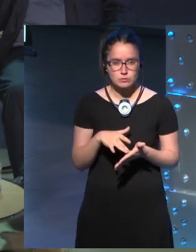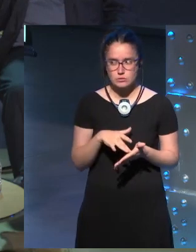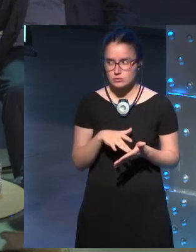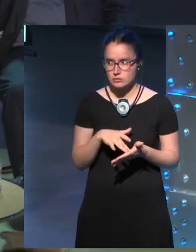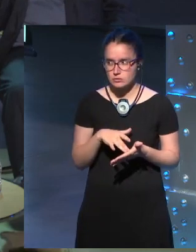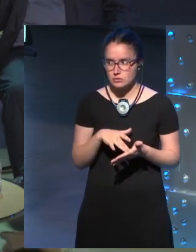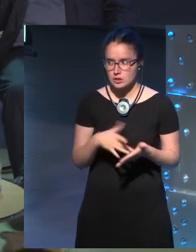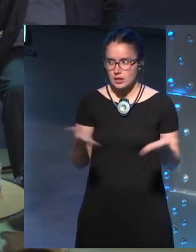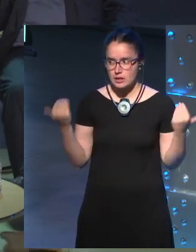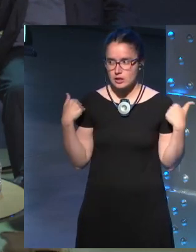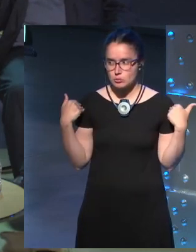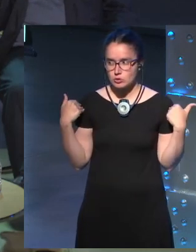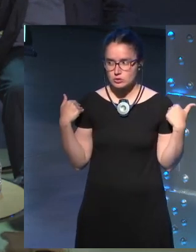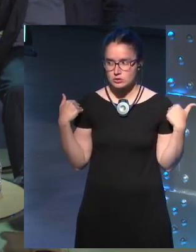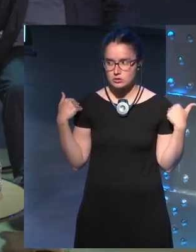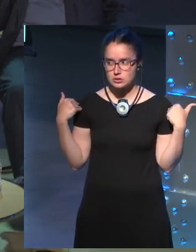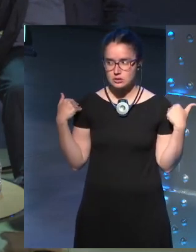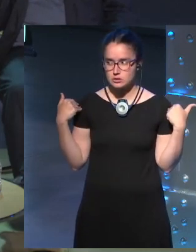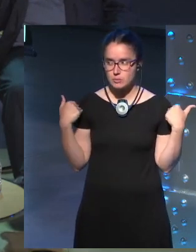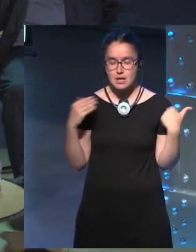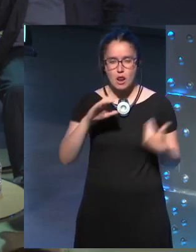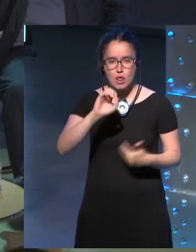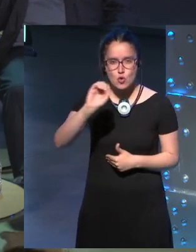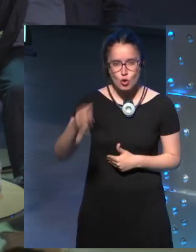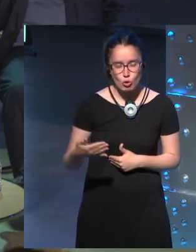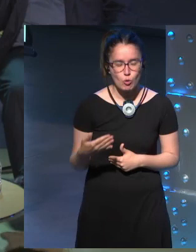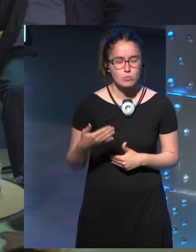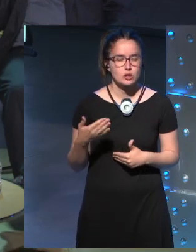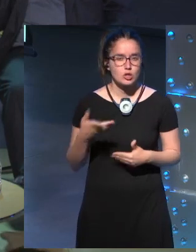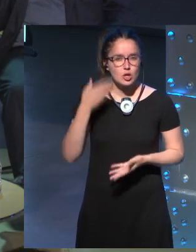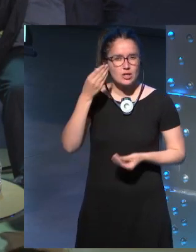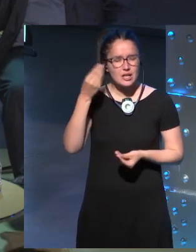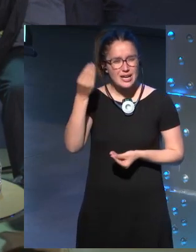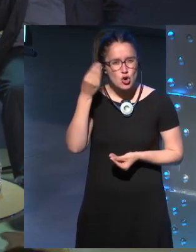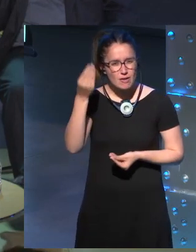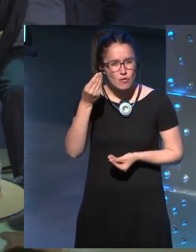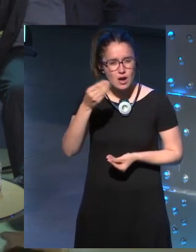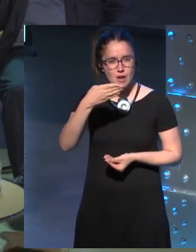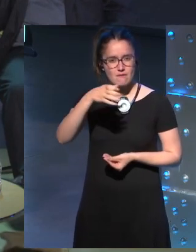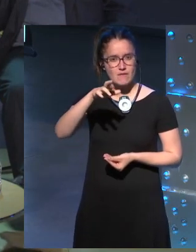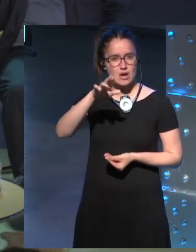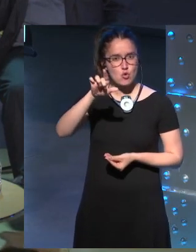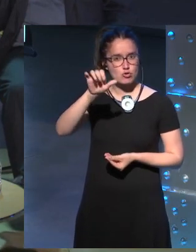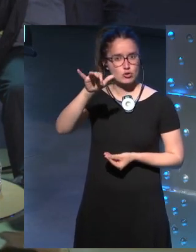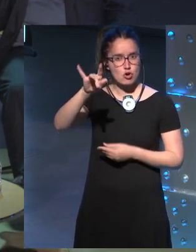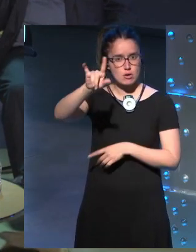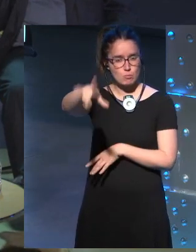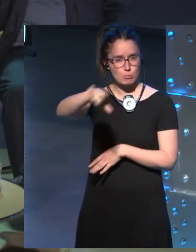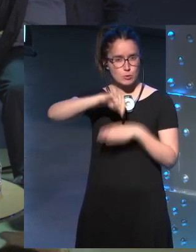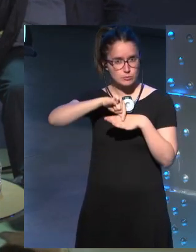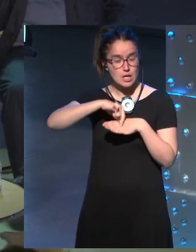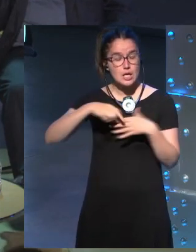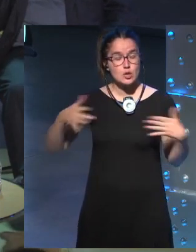was Berlusconi that brought him to Milan. What do we think about that? And how long was he coach at Milan?